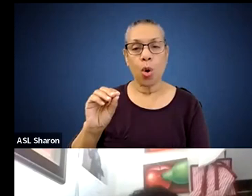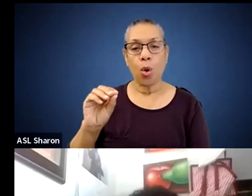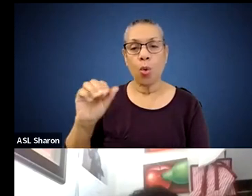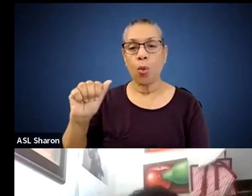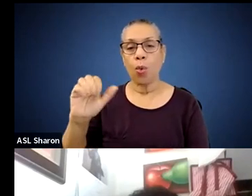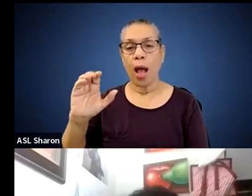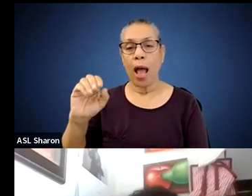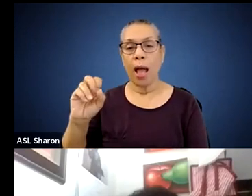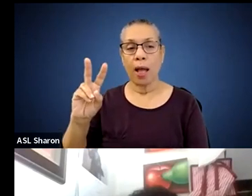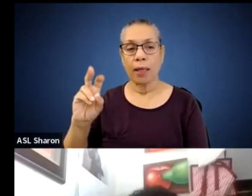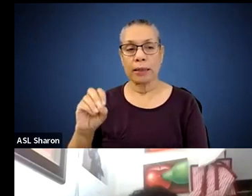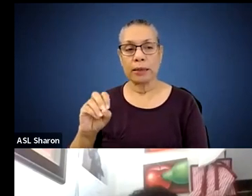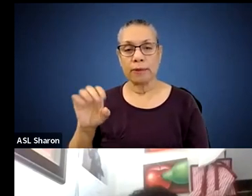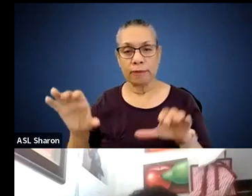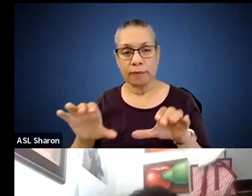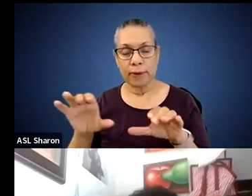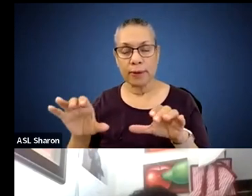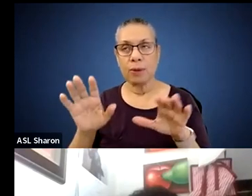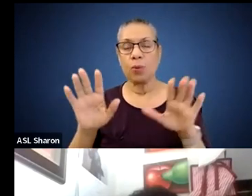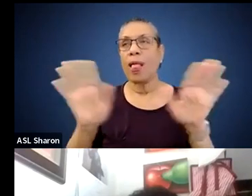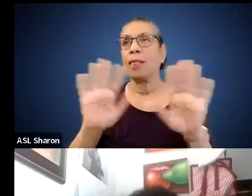um prevent well